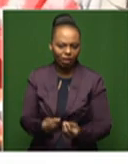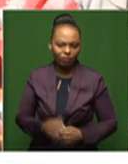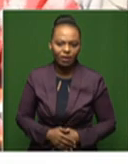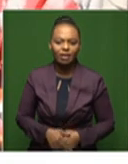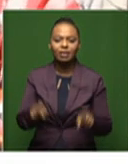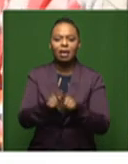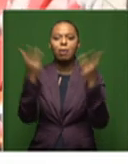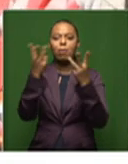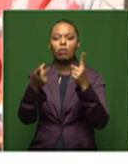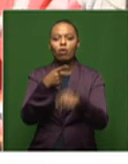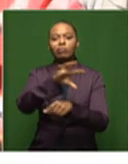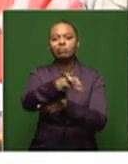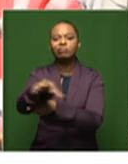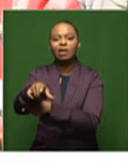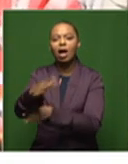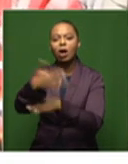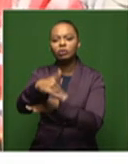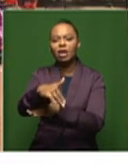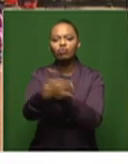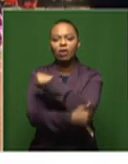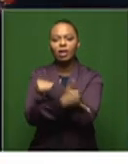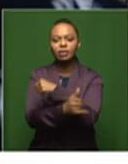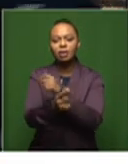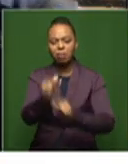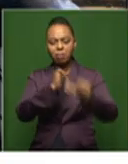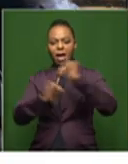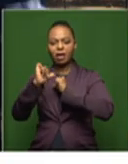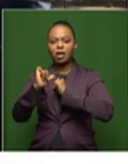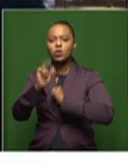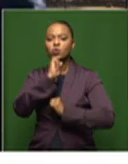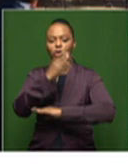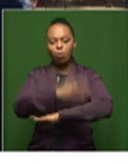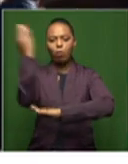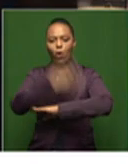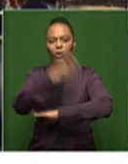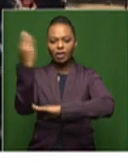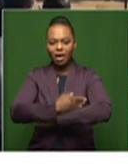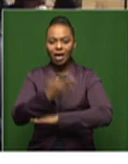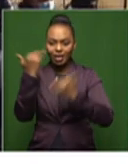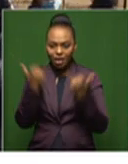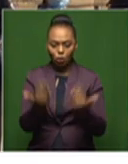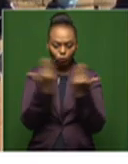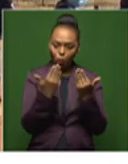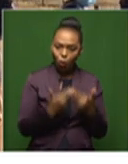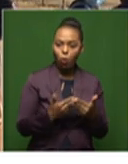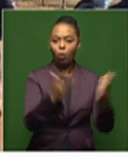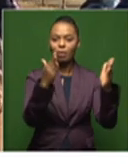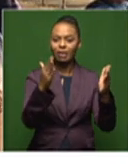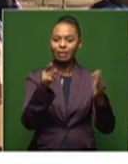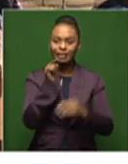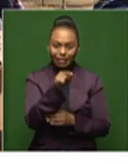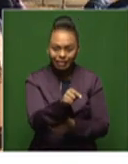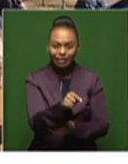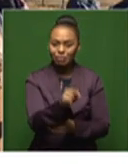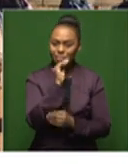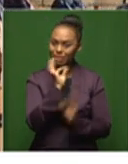the country in terms of utilizing our borders and those firms that are reopening today, we really felt that it would